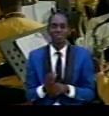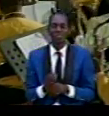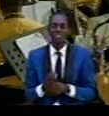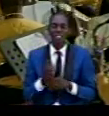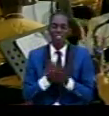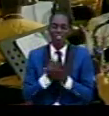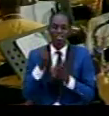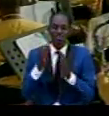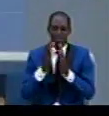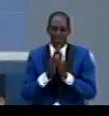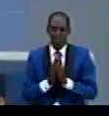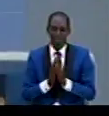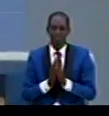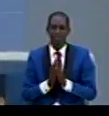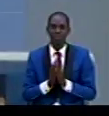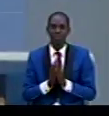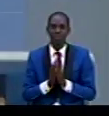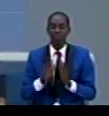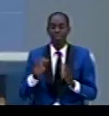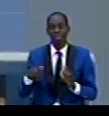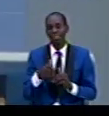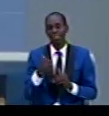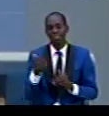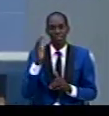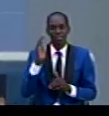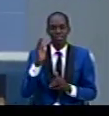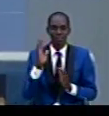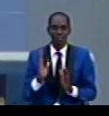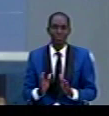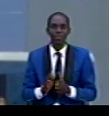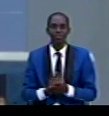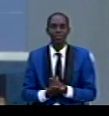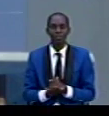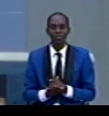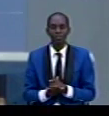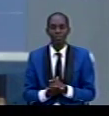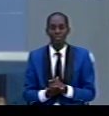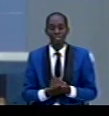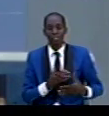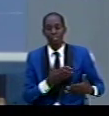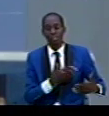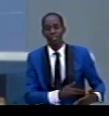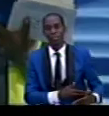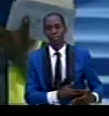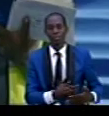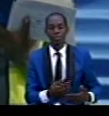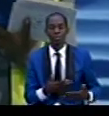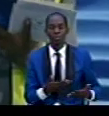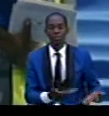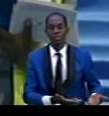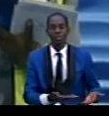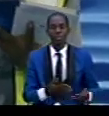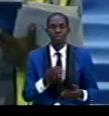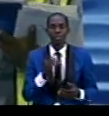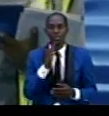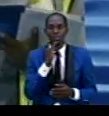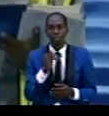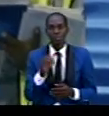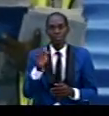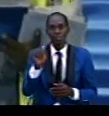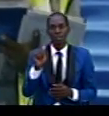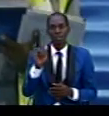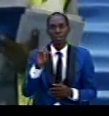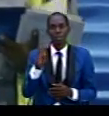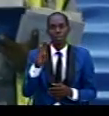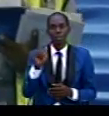Amen. Another testifier. Beside me is Ogunwale Ayobami.